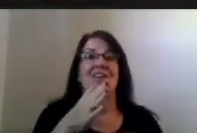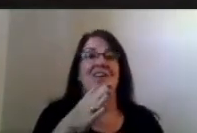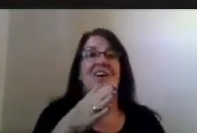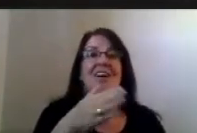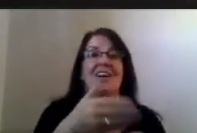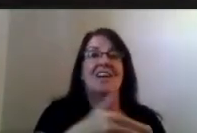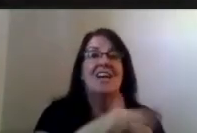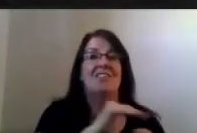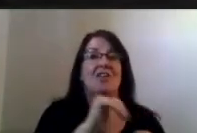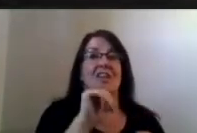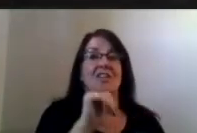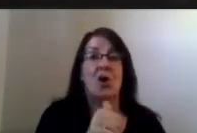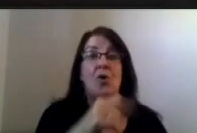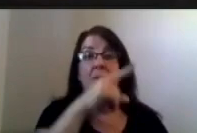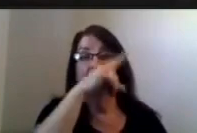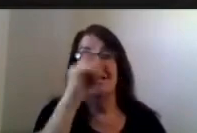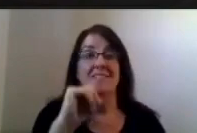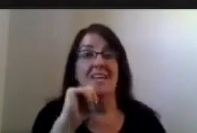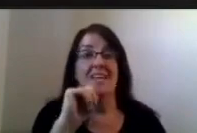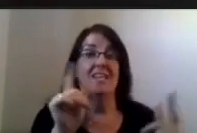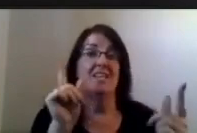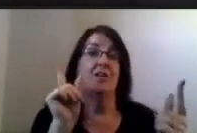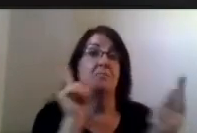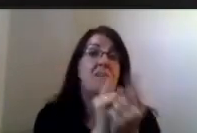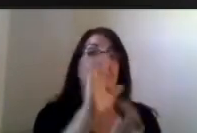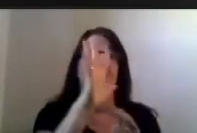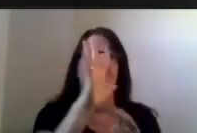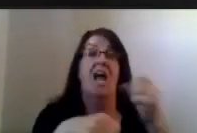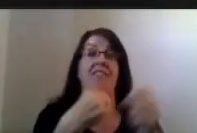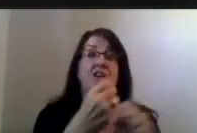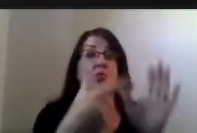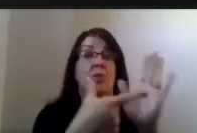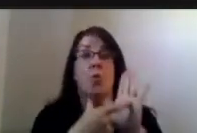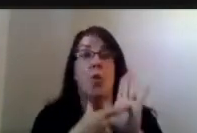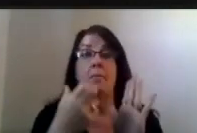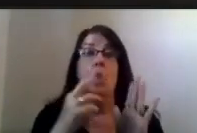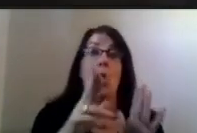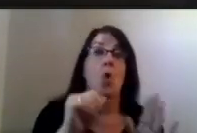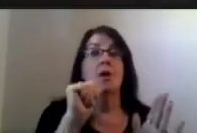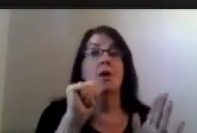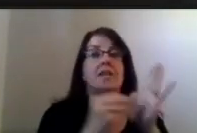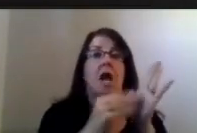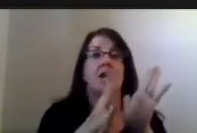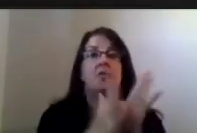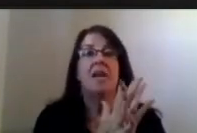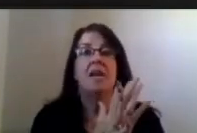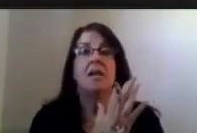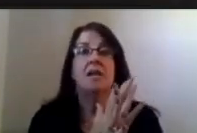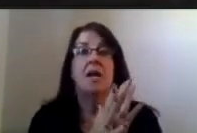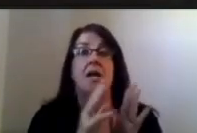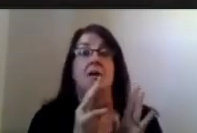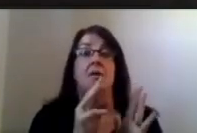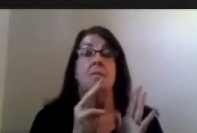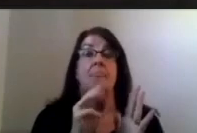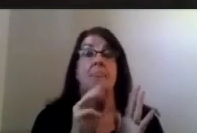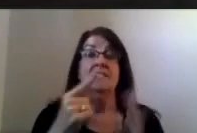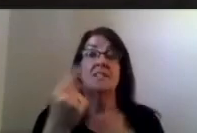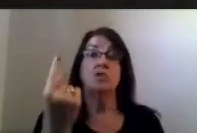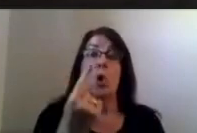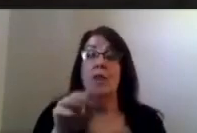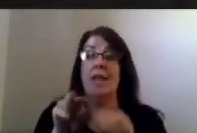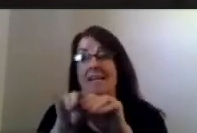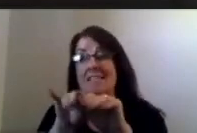but do not because they have not met the five-year requirement or they are undocumented. MDHHS has only